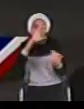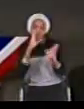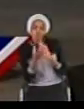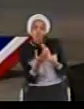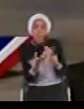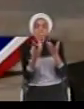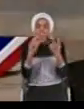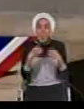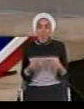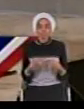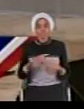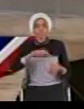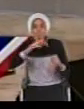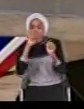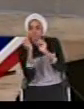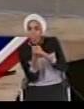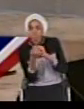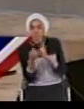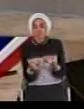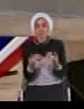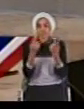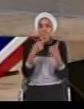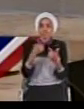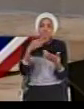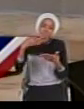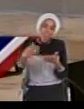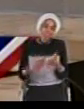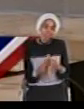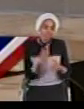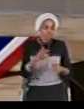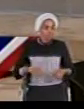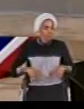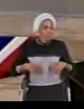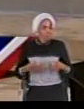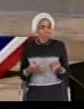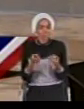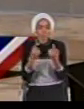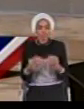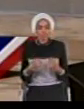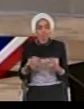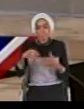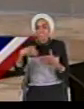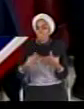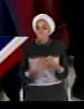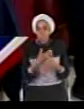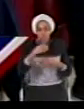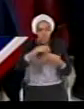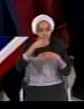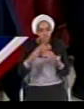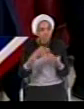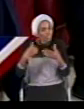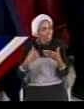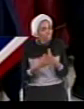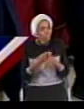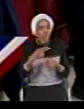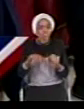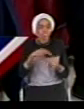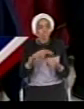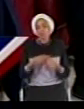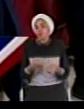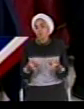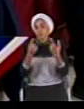comes. Transformation comes. A new life comes. A new creature, a new nature comes. For